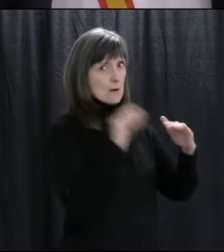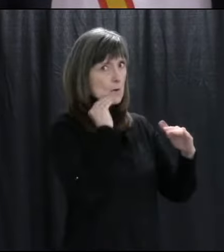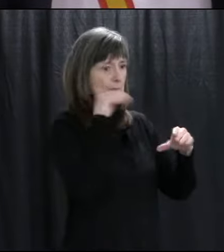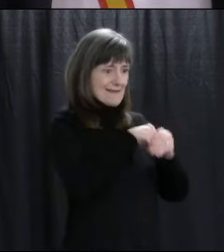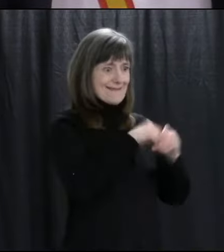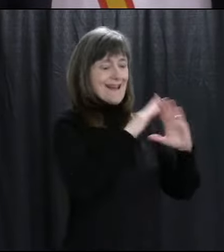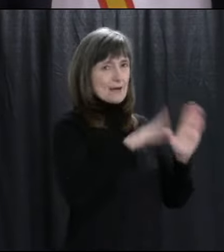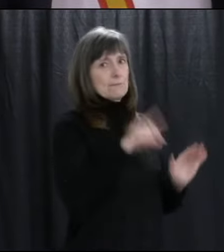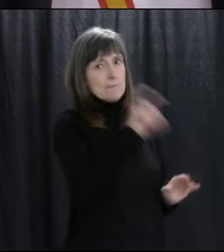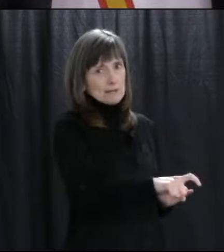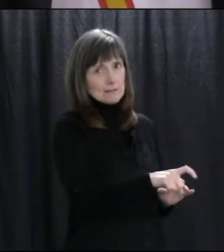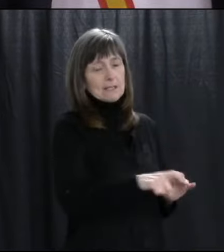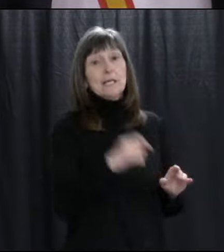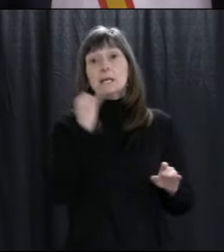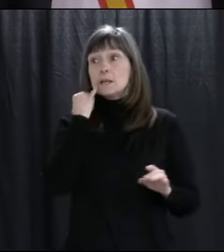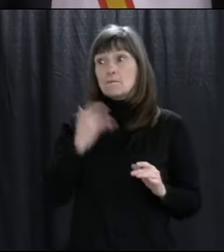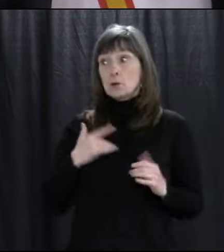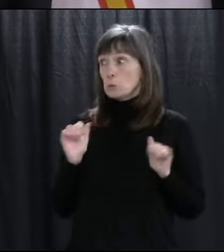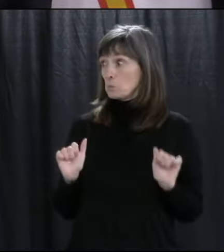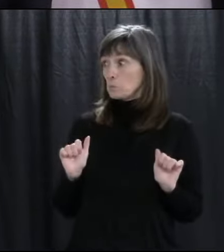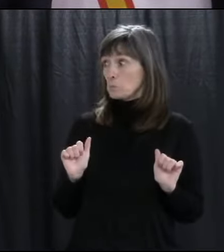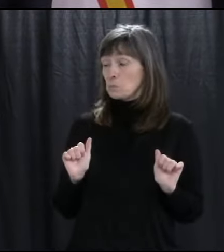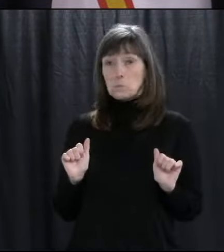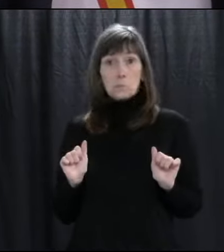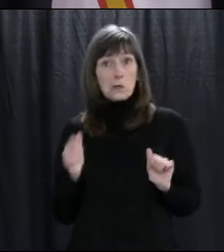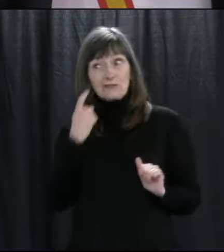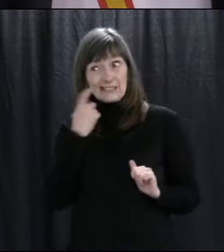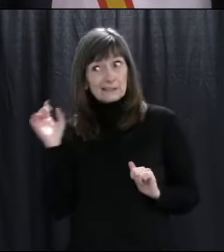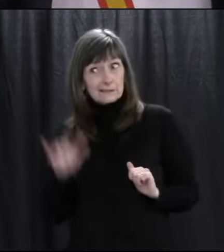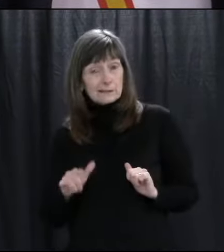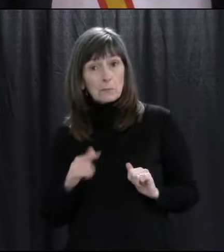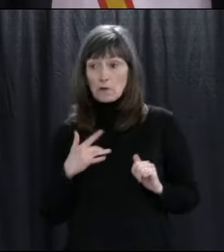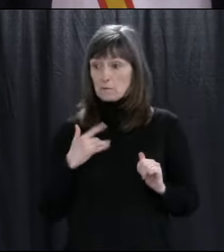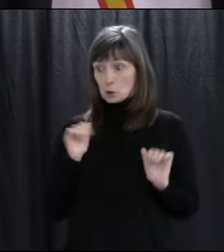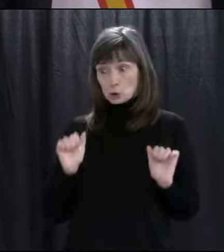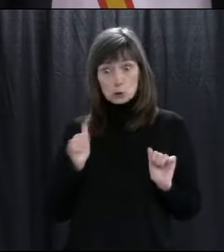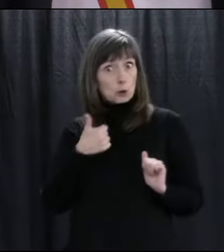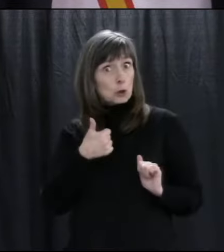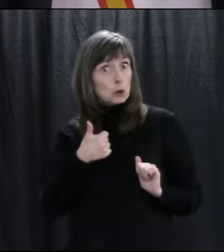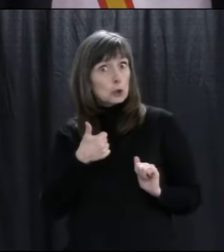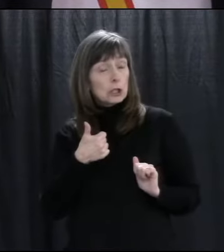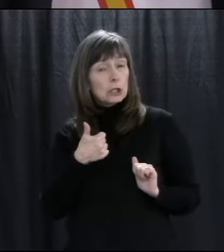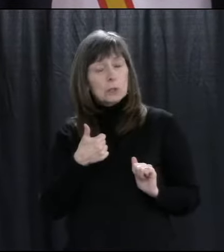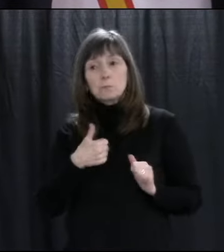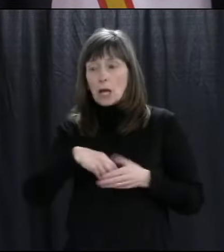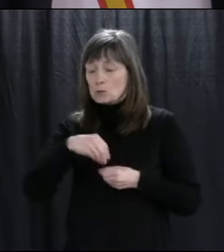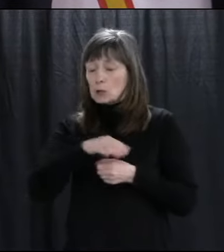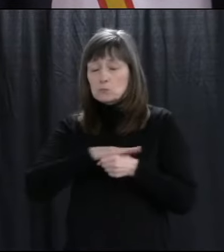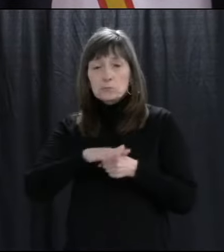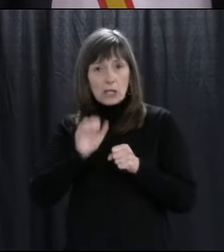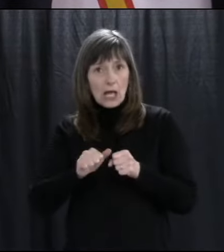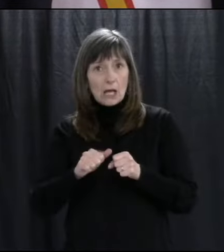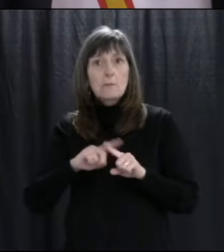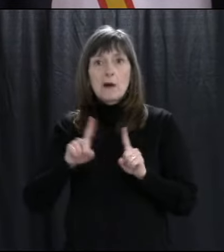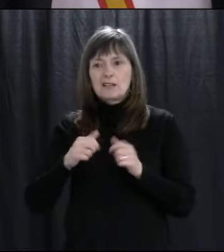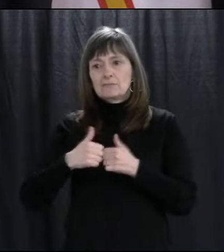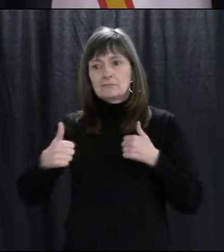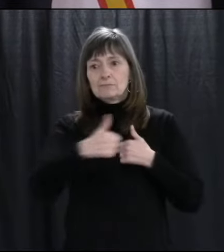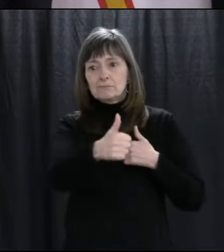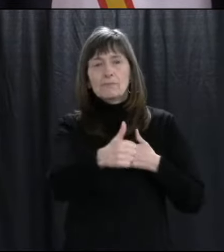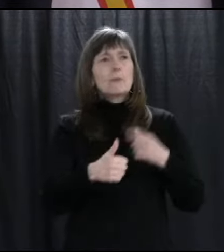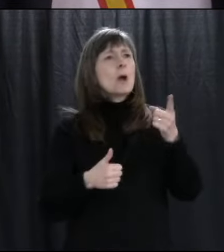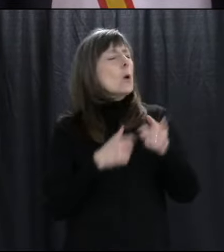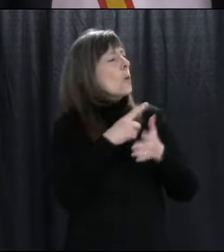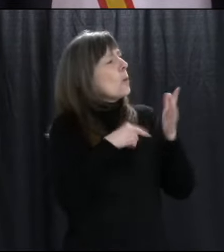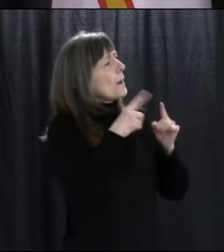have no symptoms, it is still okay to go outside on your property as long as you're maintaining the principles of social distancing. What about if they wanted to go for a ride in the car but